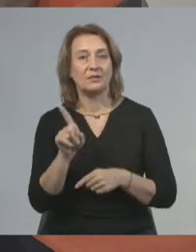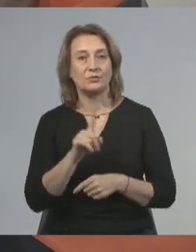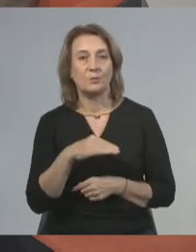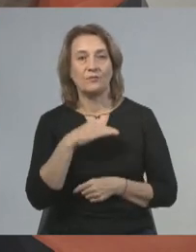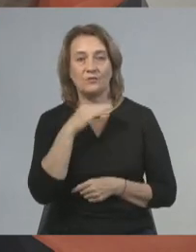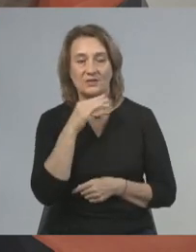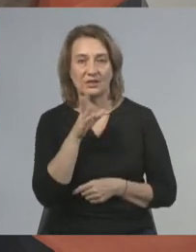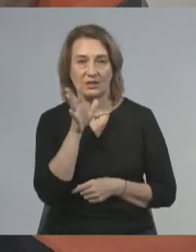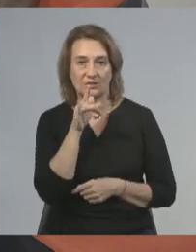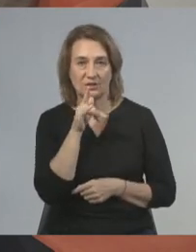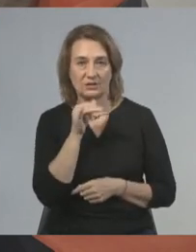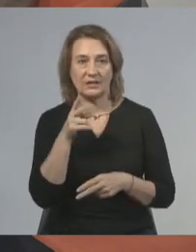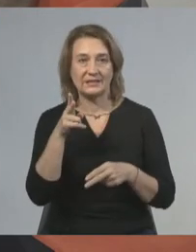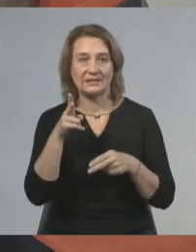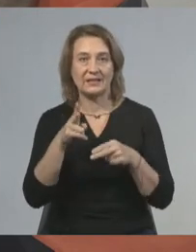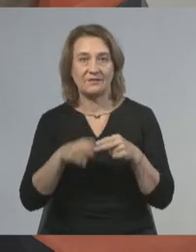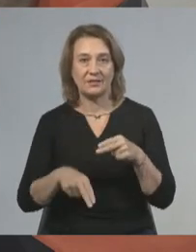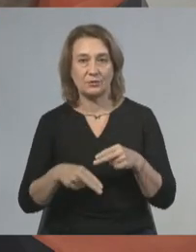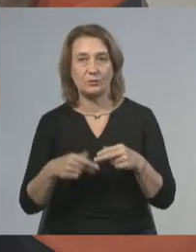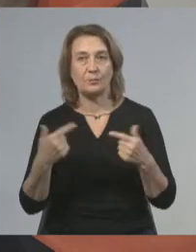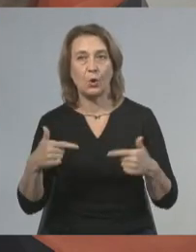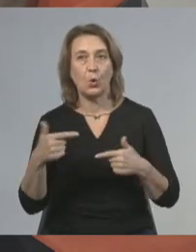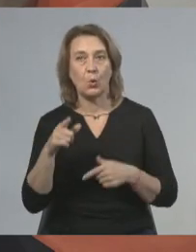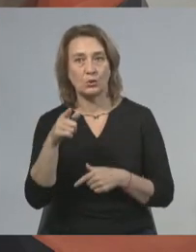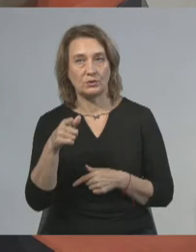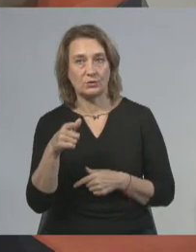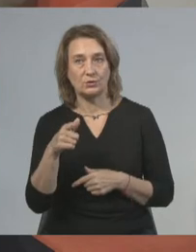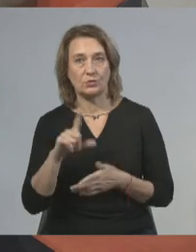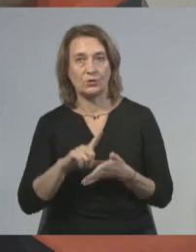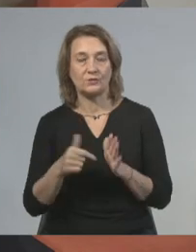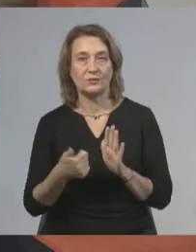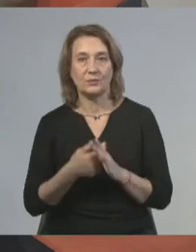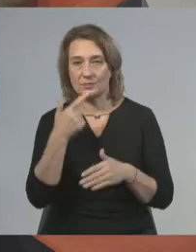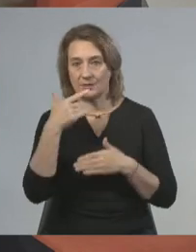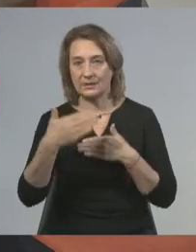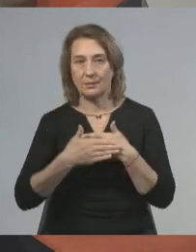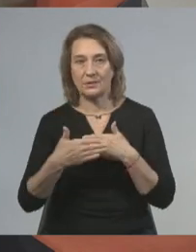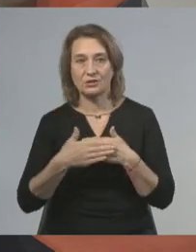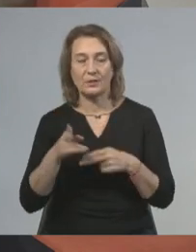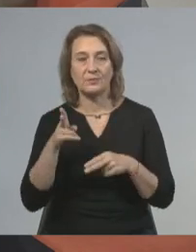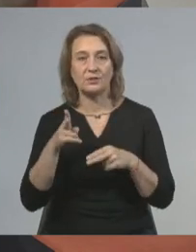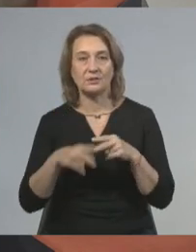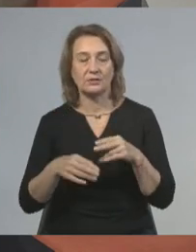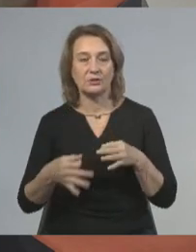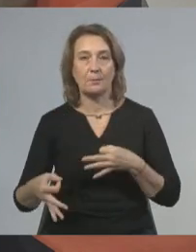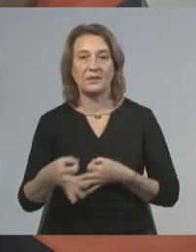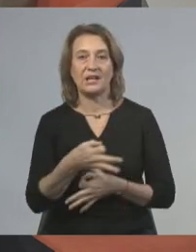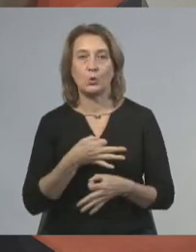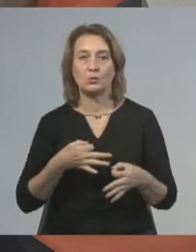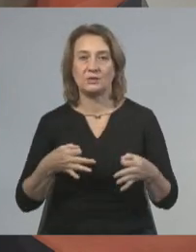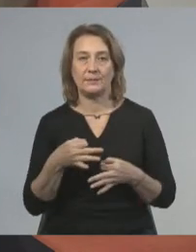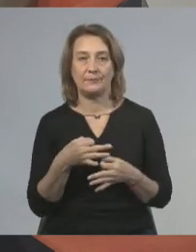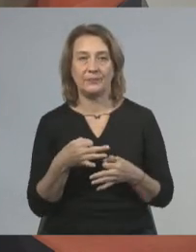i thank solha uh sora for interrupting you but we don't have enough time unfortunately